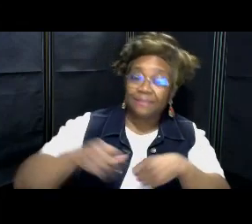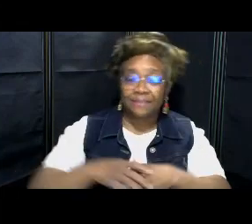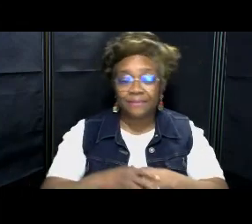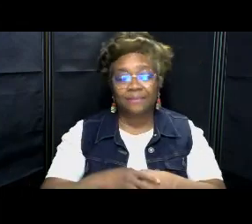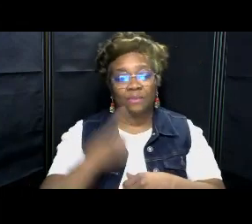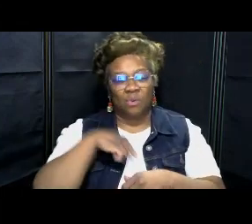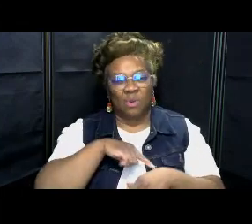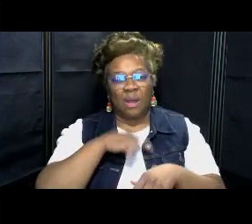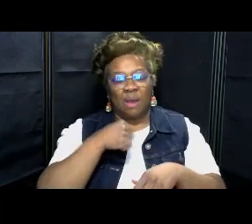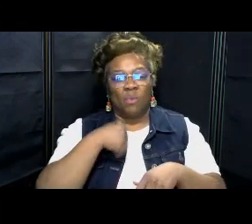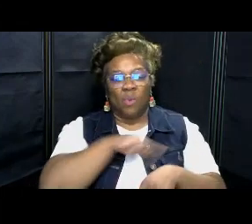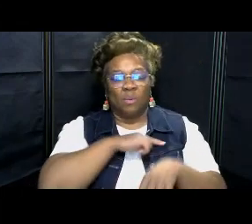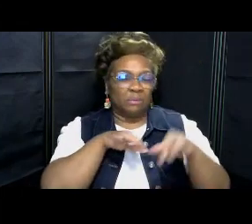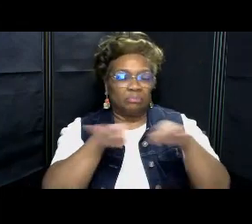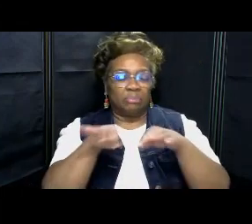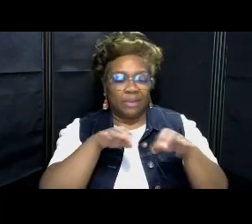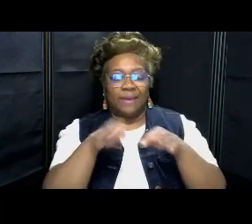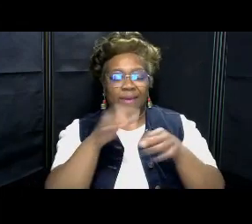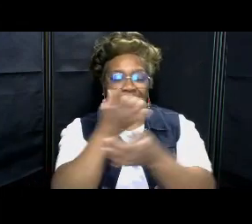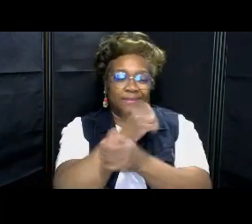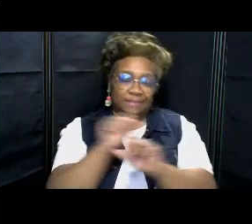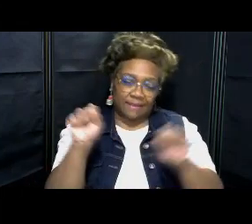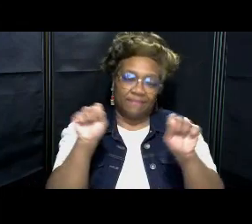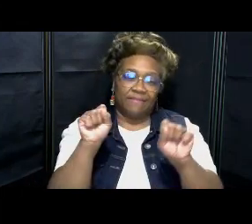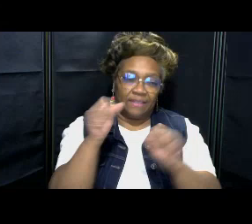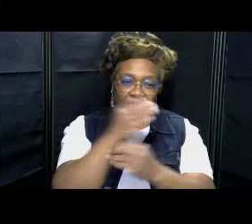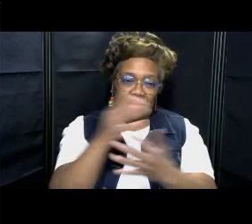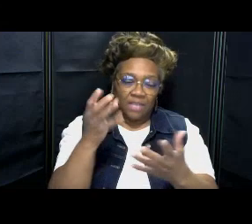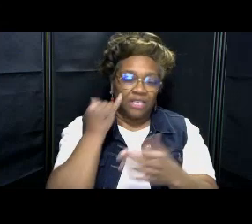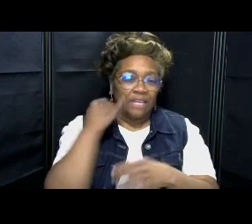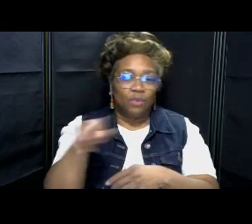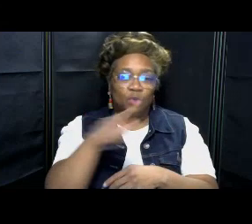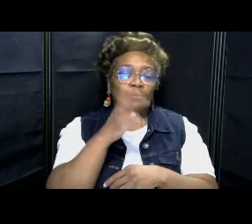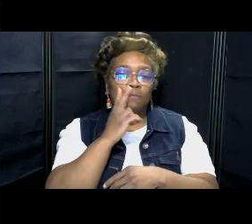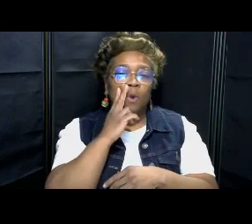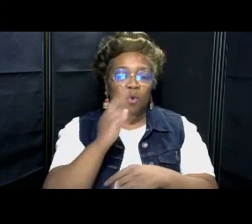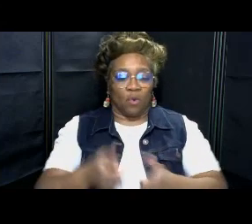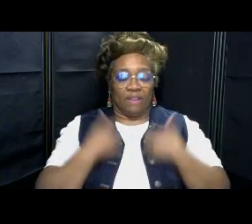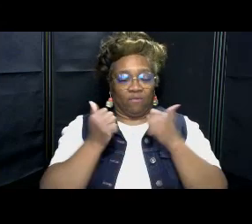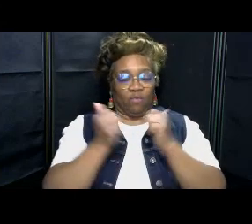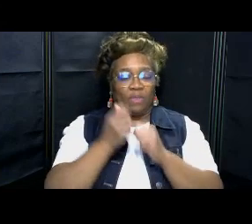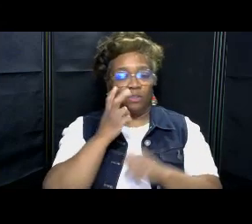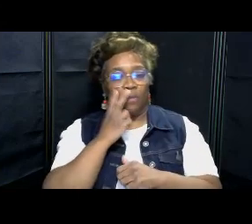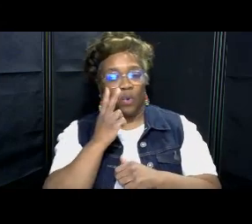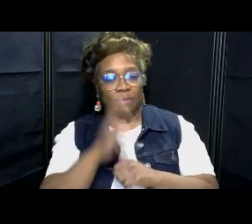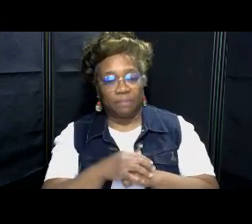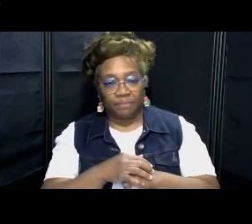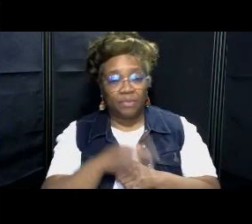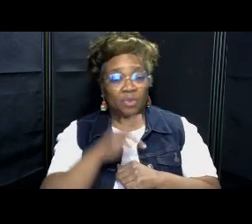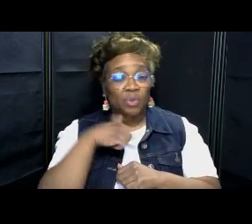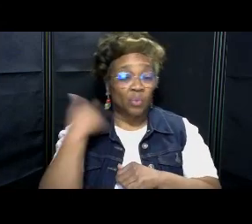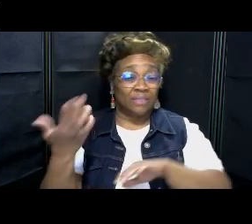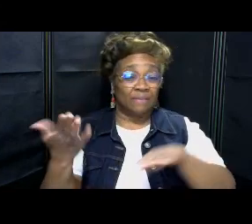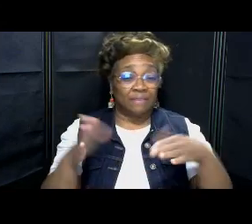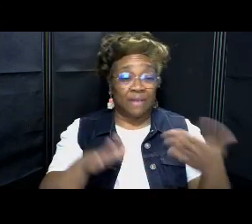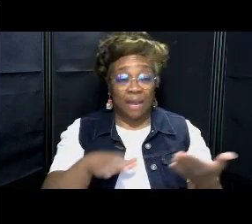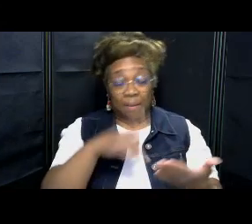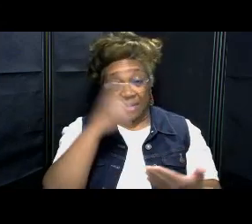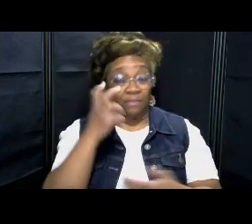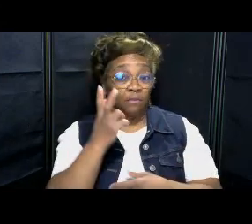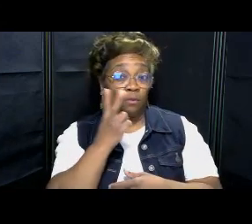tips that you kind of want to adhere to if you're a smoker or if you have a smoker. And the risk of dying from smoking in a